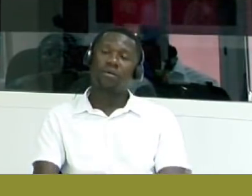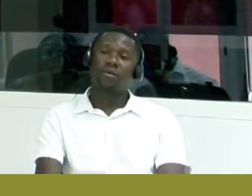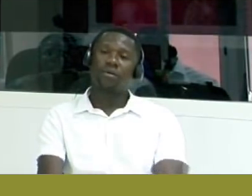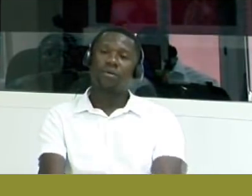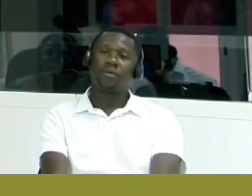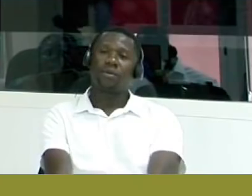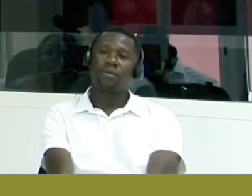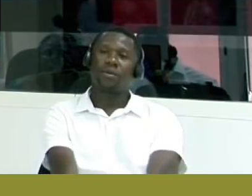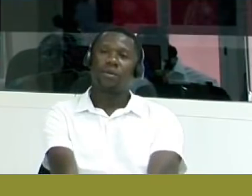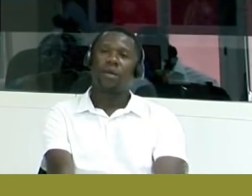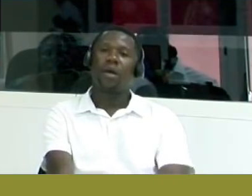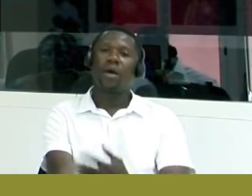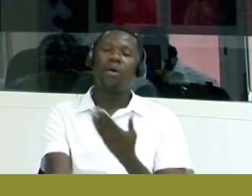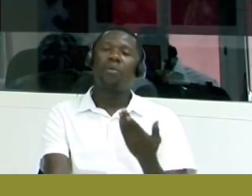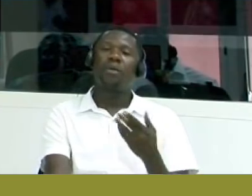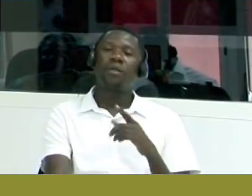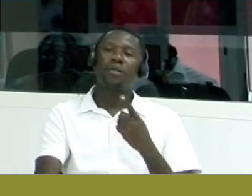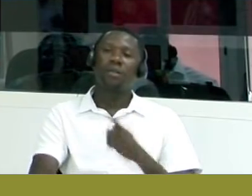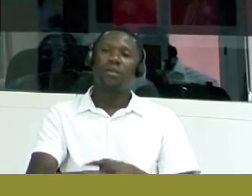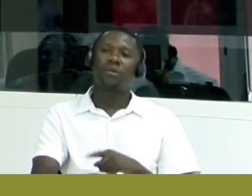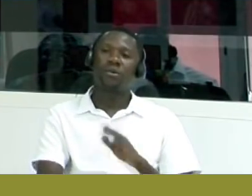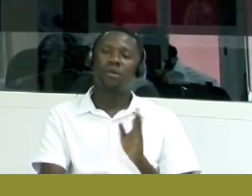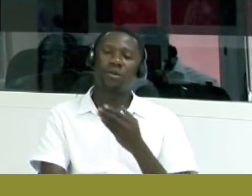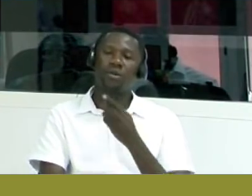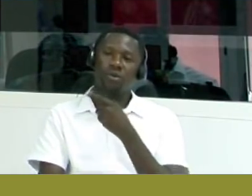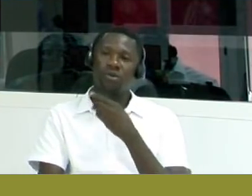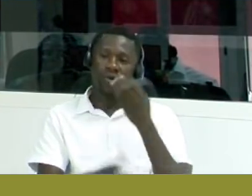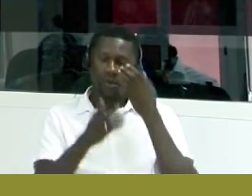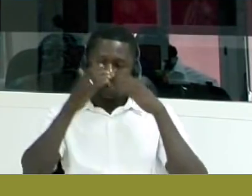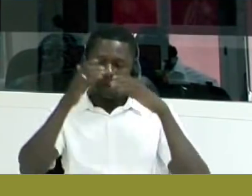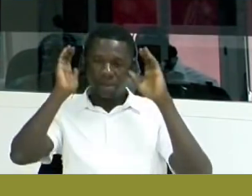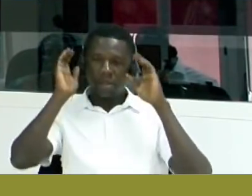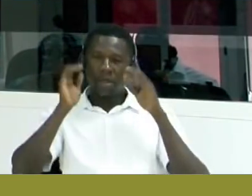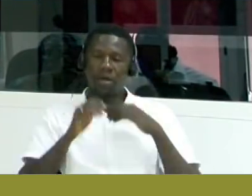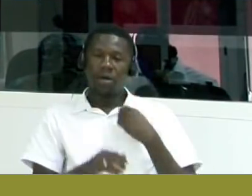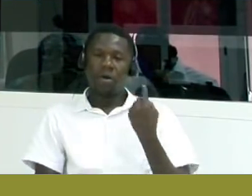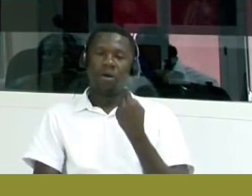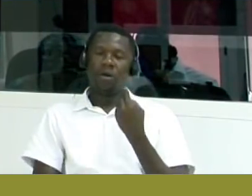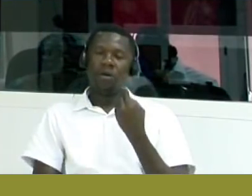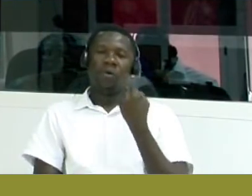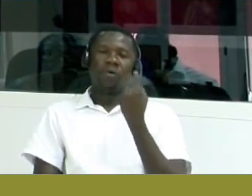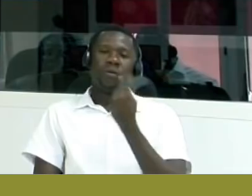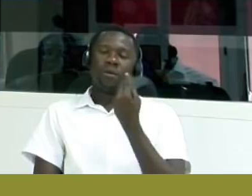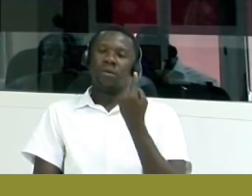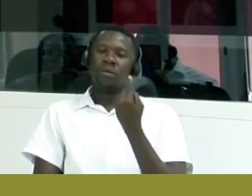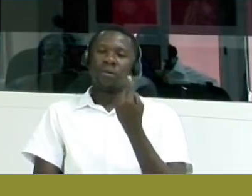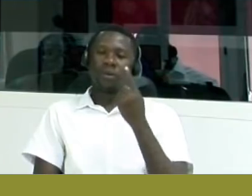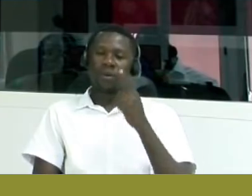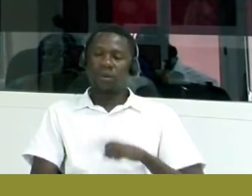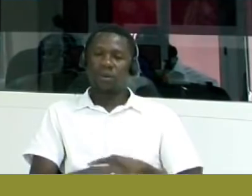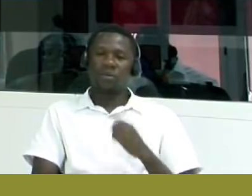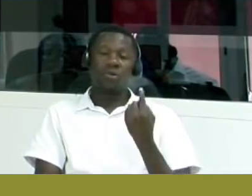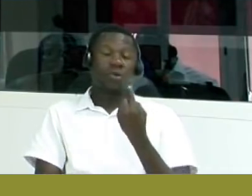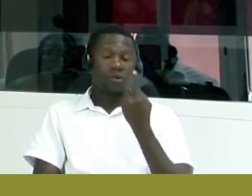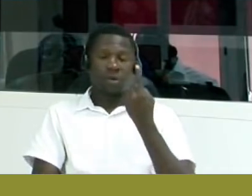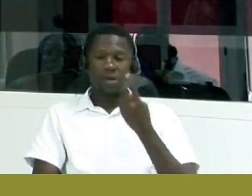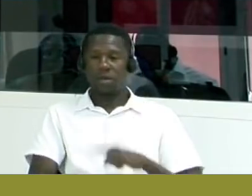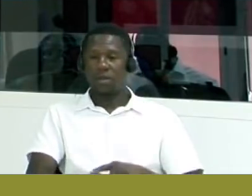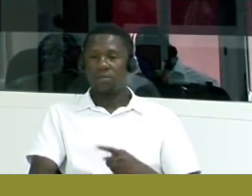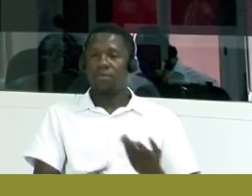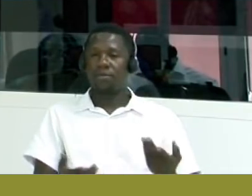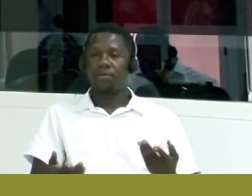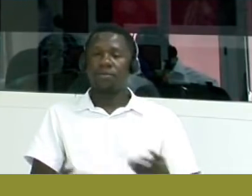How many times did you go to the college? To the college for only the once. Only once. Only